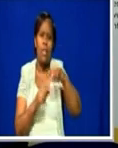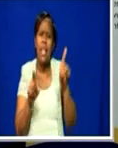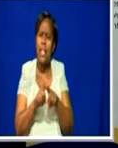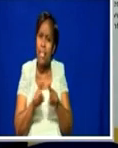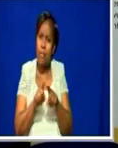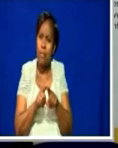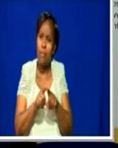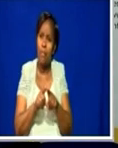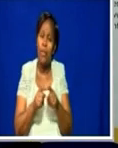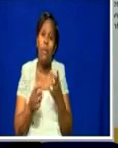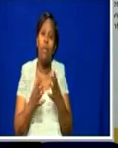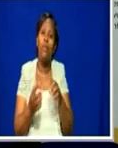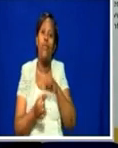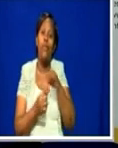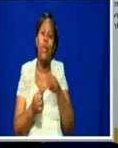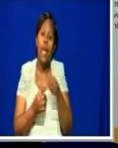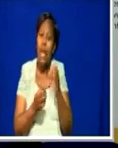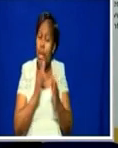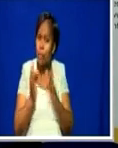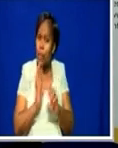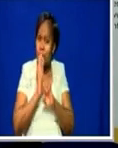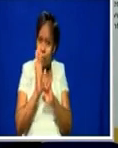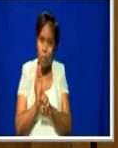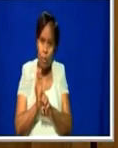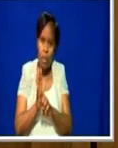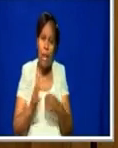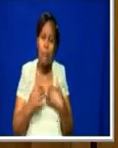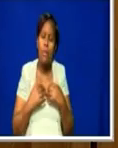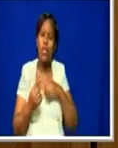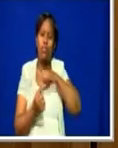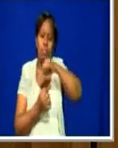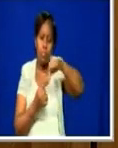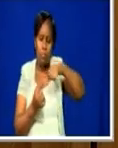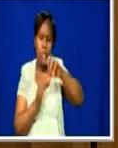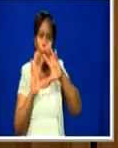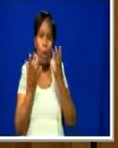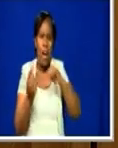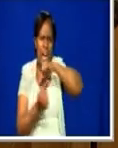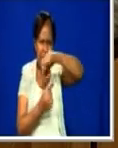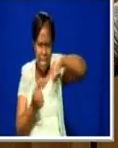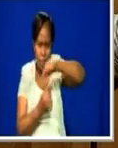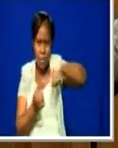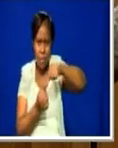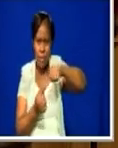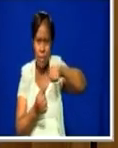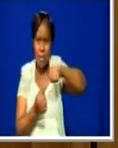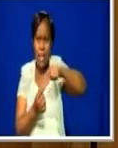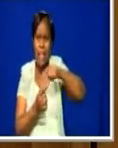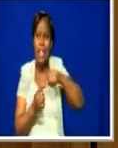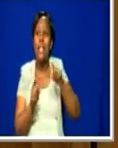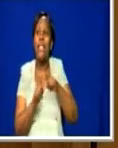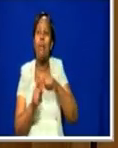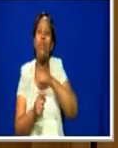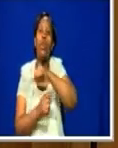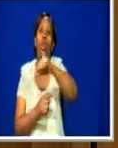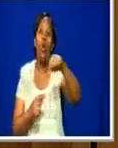it may not necessarily be revolving. If, for example, they are to spin it and then make the motion like this,